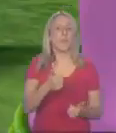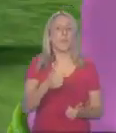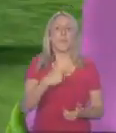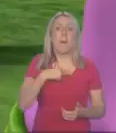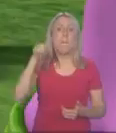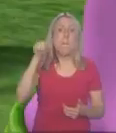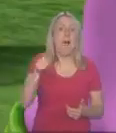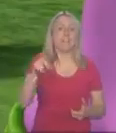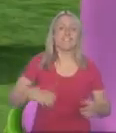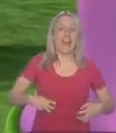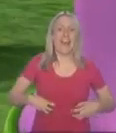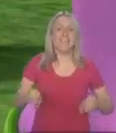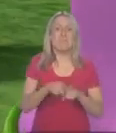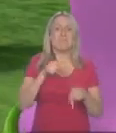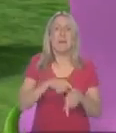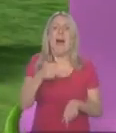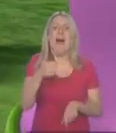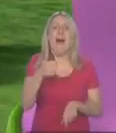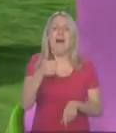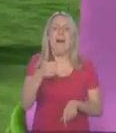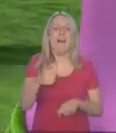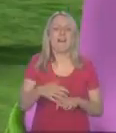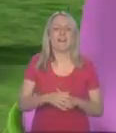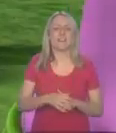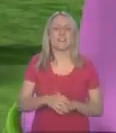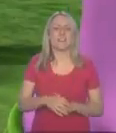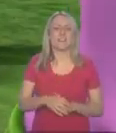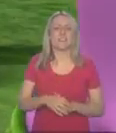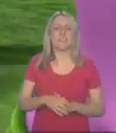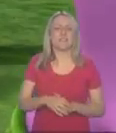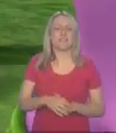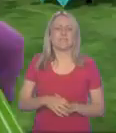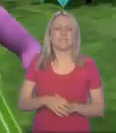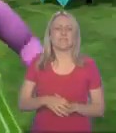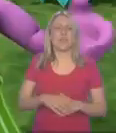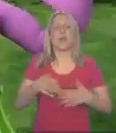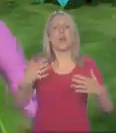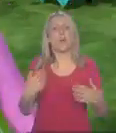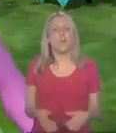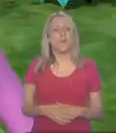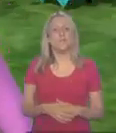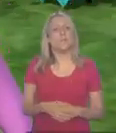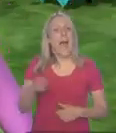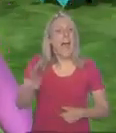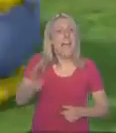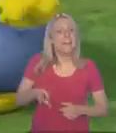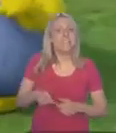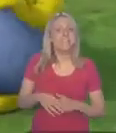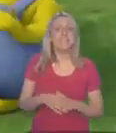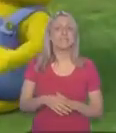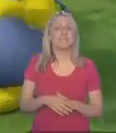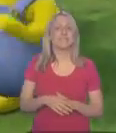you. Because I can press buttons and get tickled at the same time! Oh, Yam Yam.